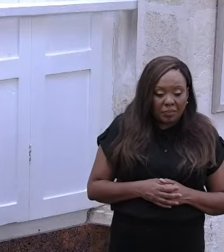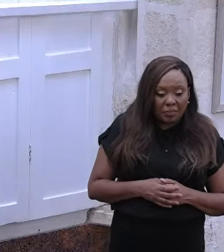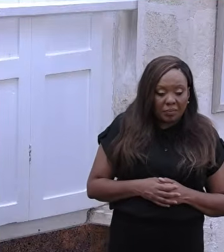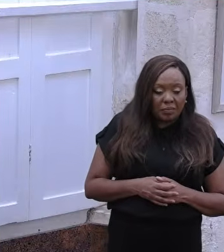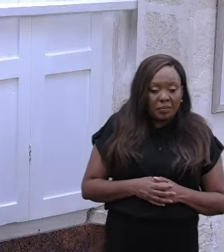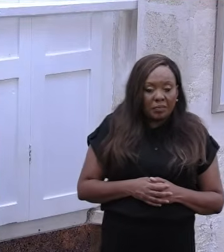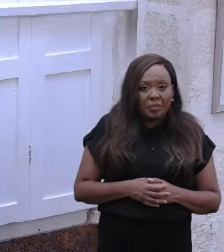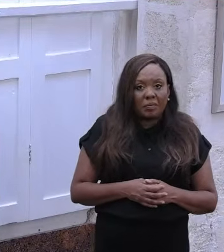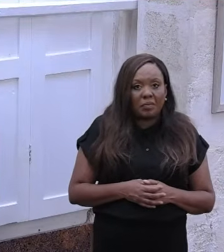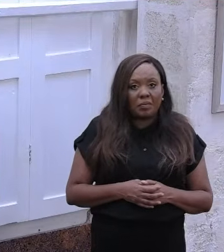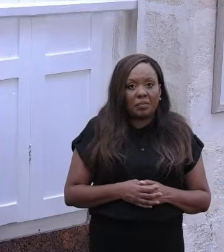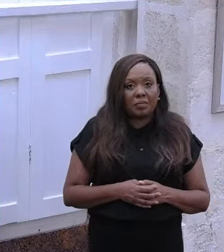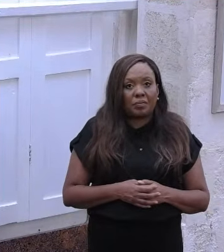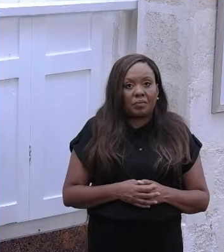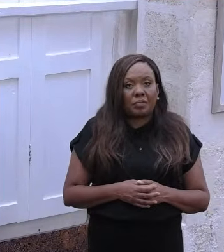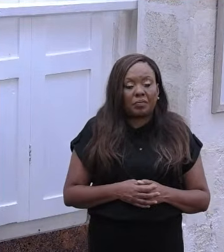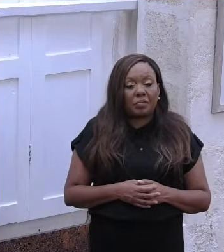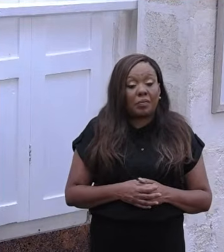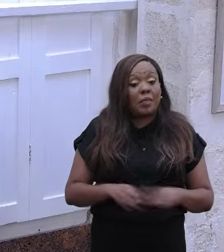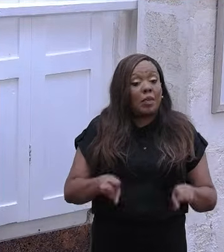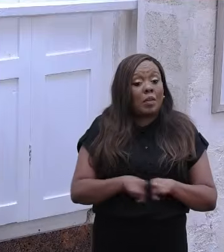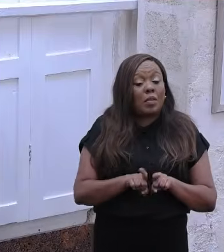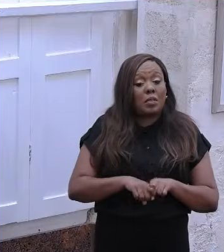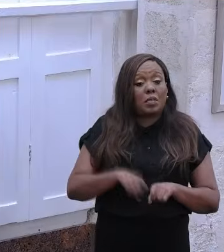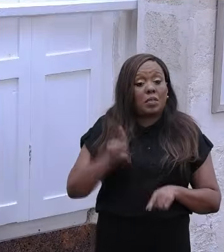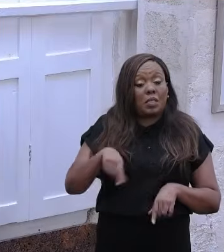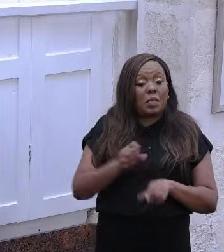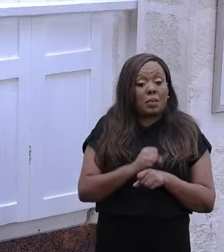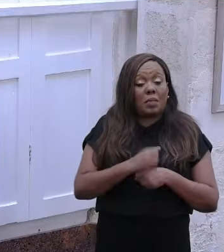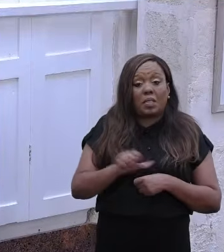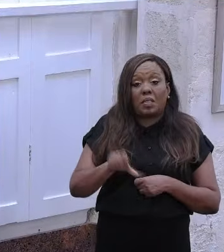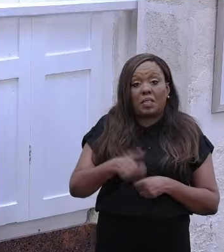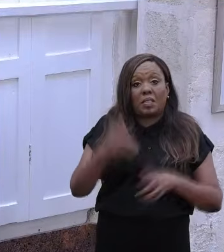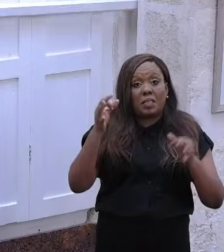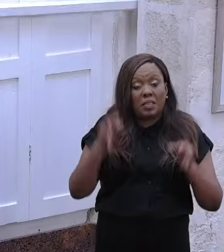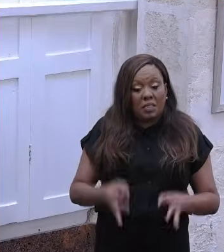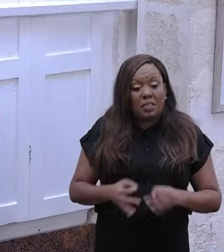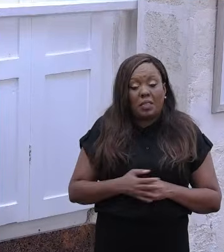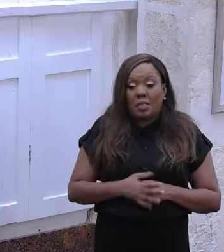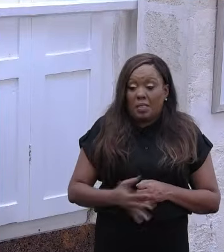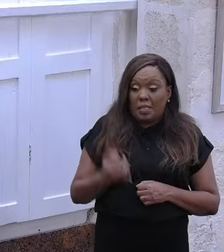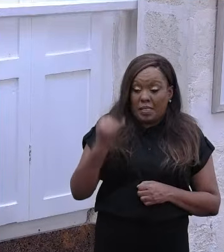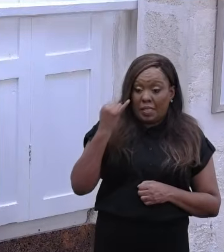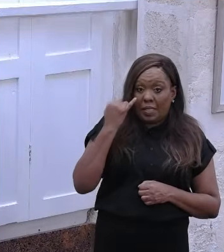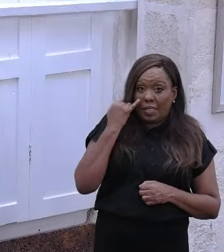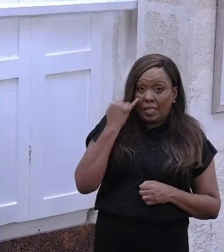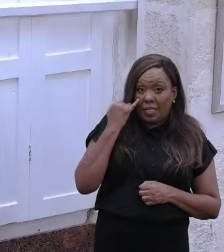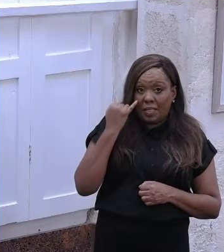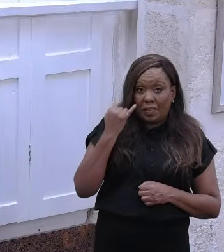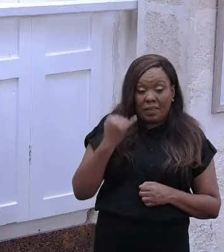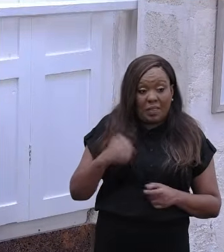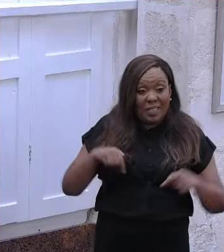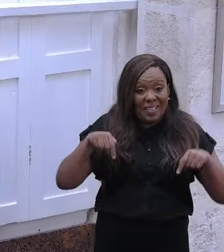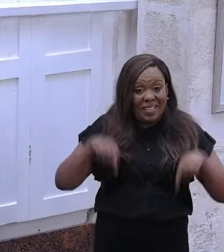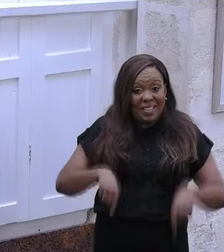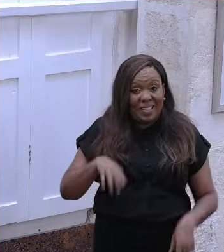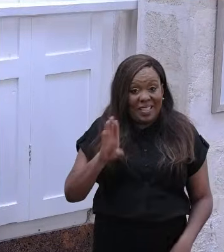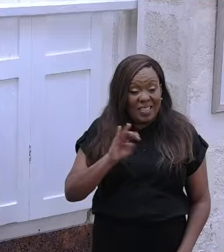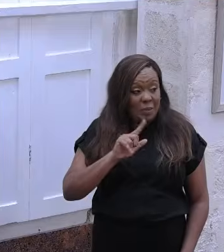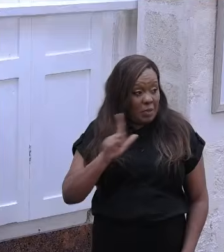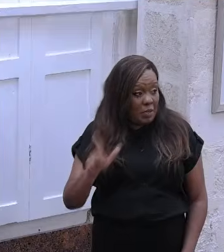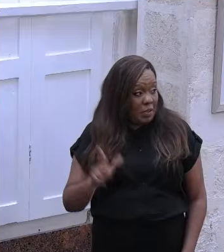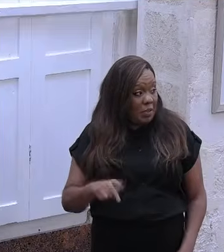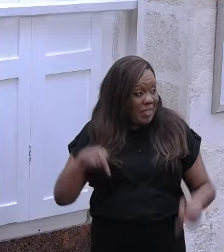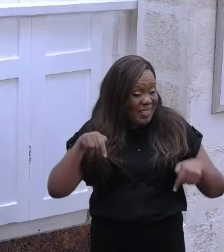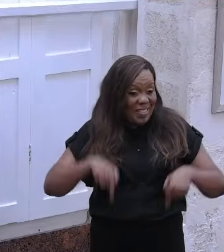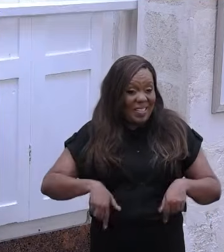determination from a national security perspective, and I'm coming from that direction, whether or not this current bill, the existing law and this current